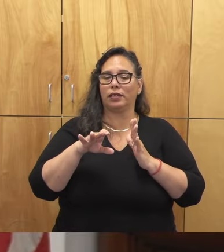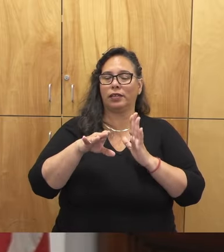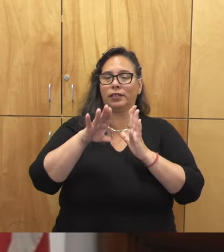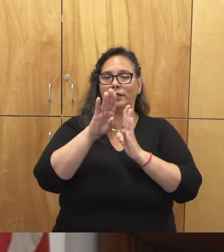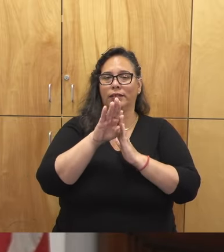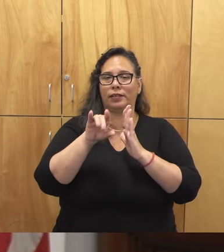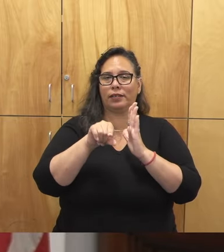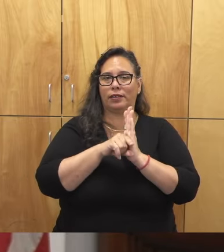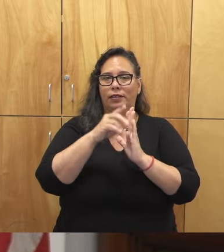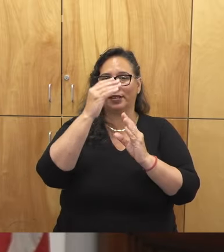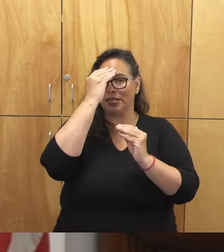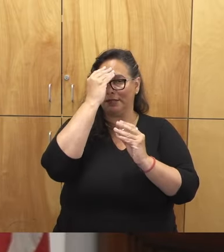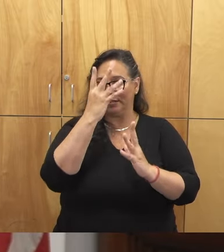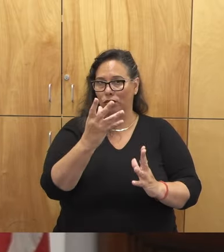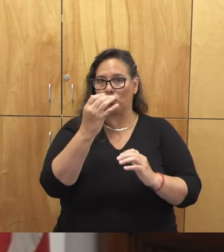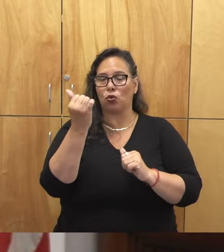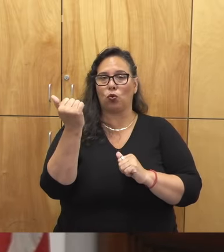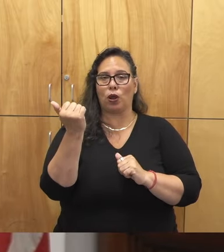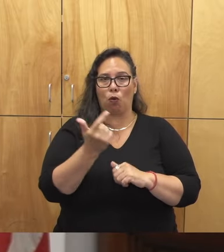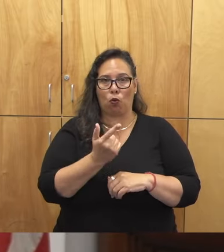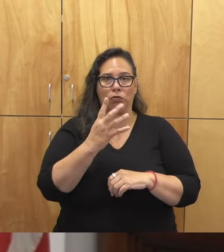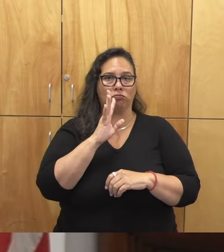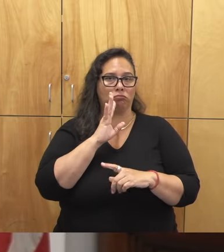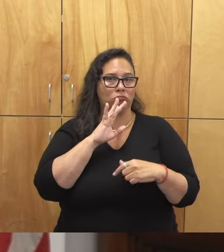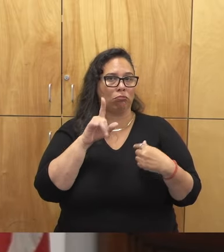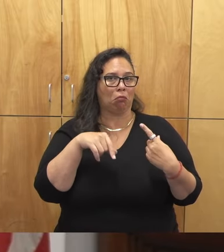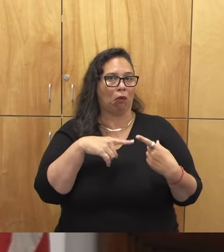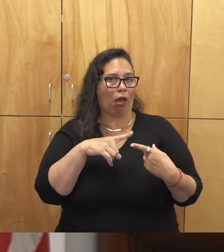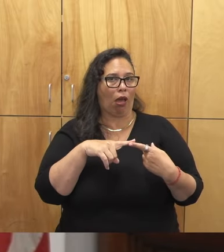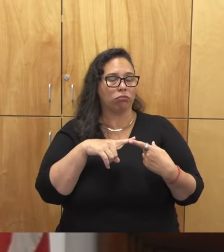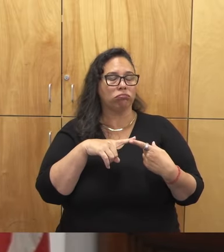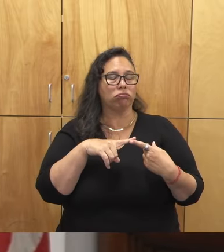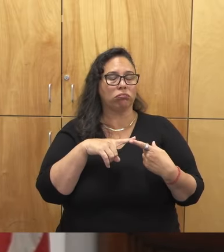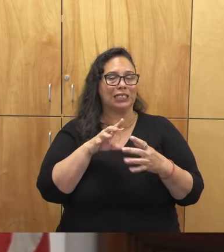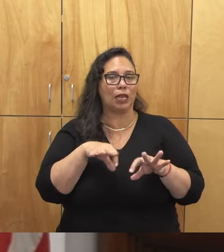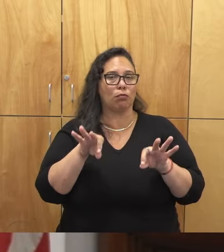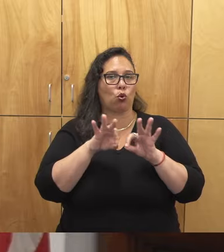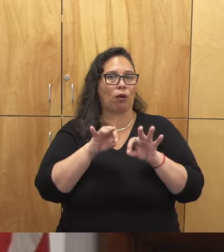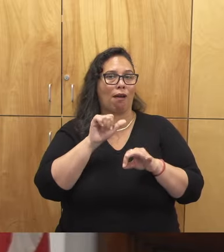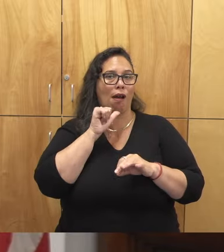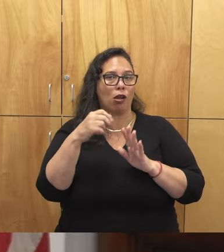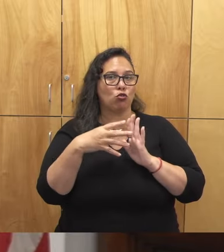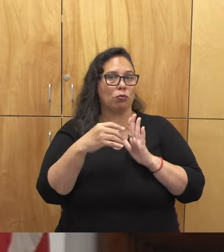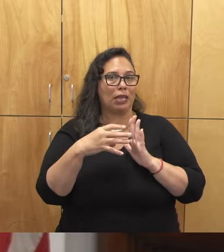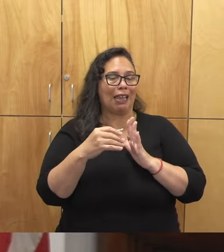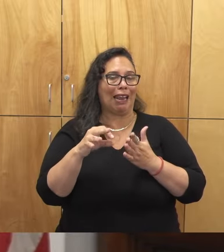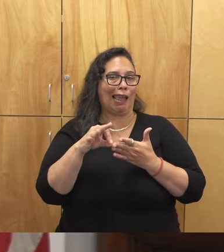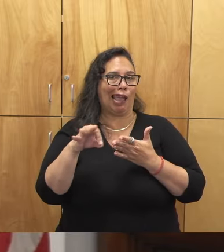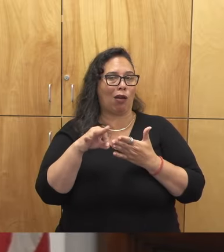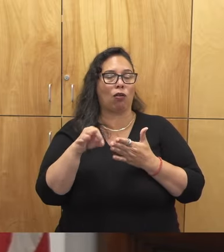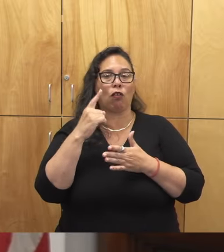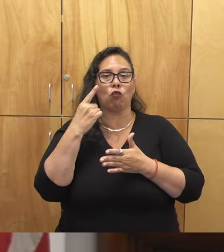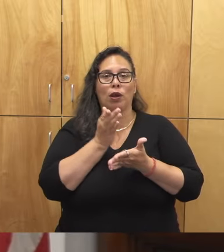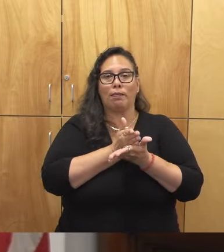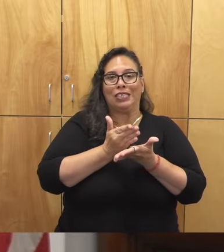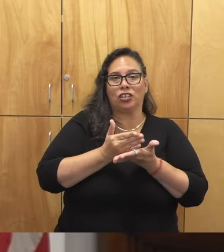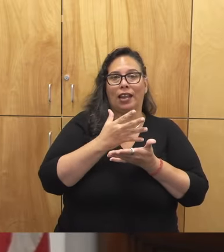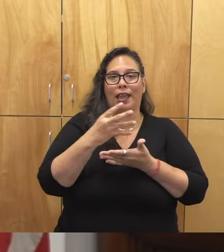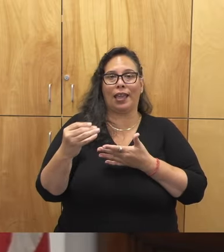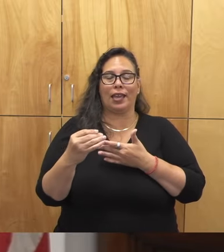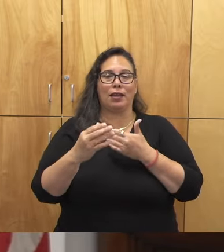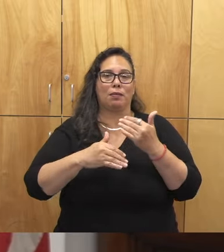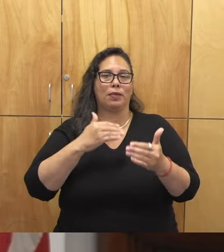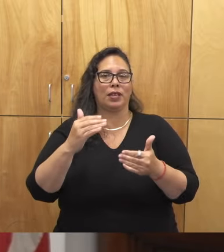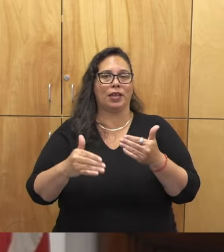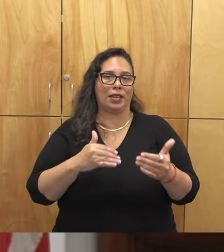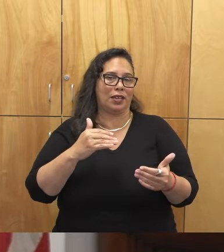given that we always reference how important our unduplicated pupil count is for both budget but also planning, and